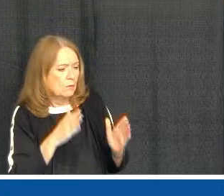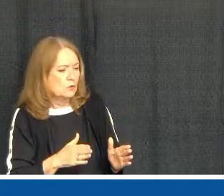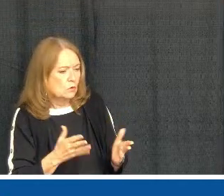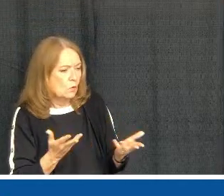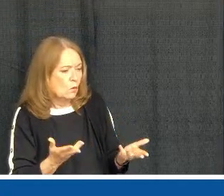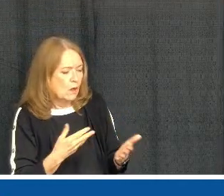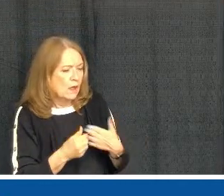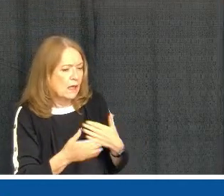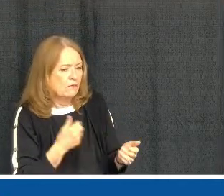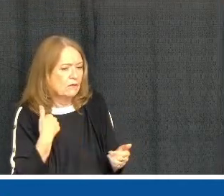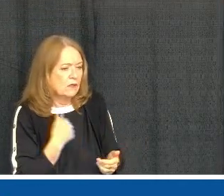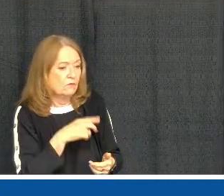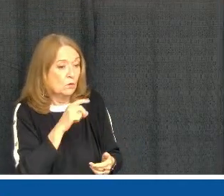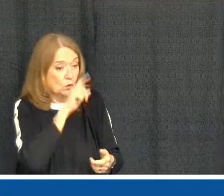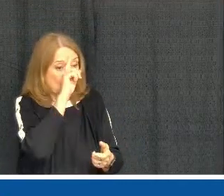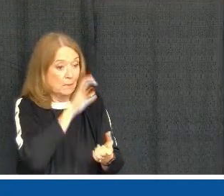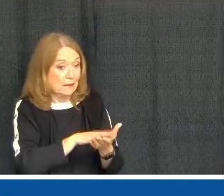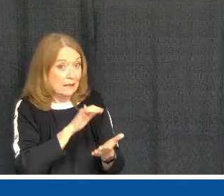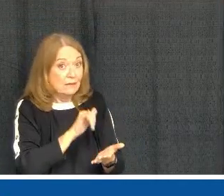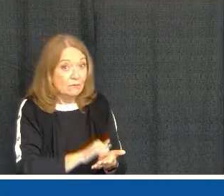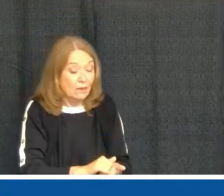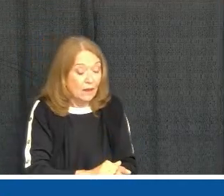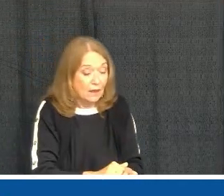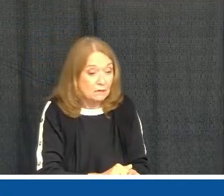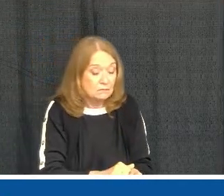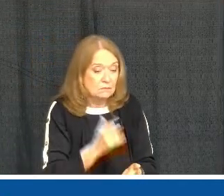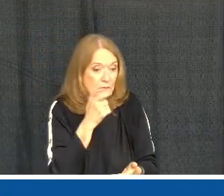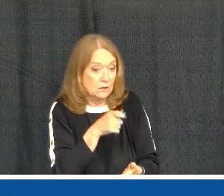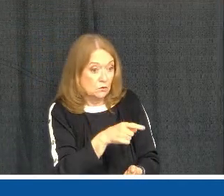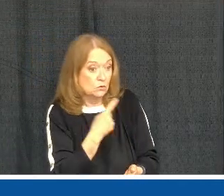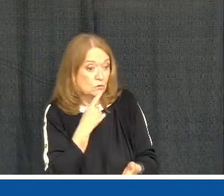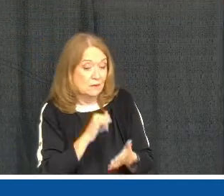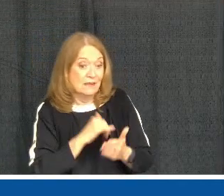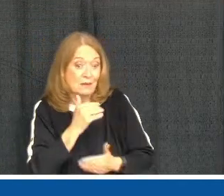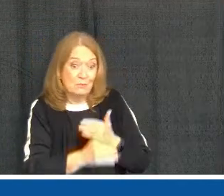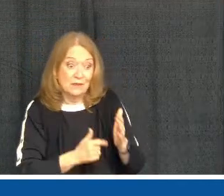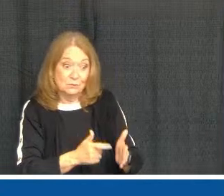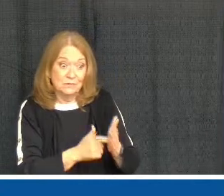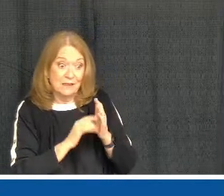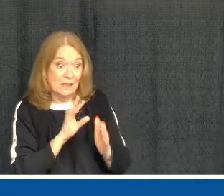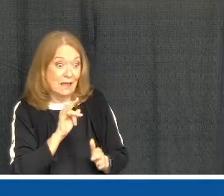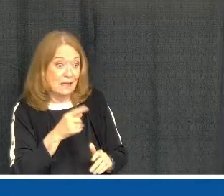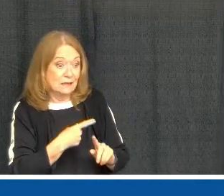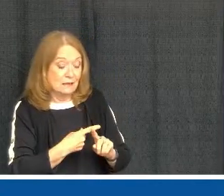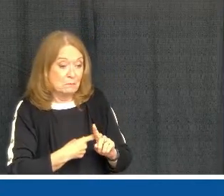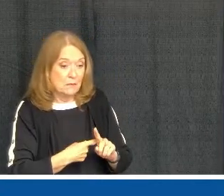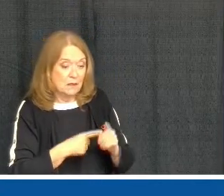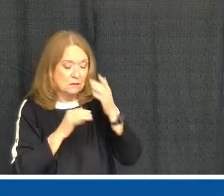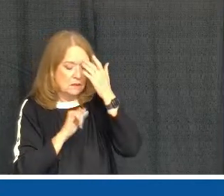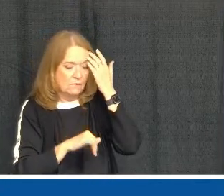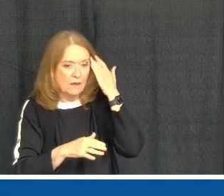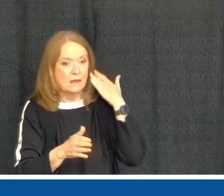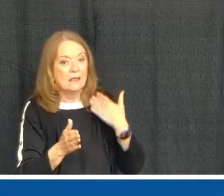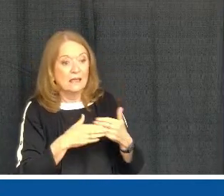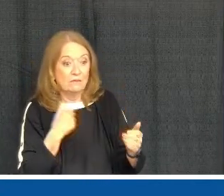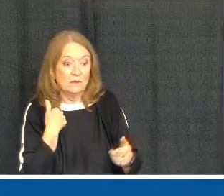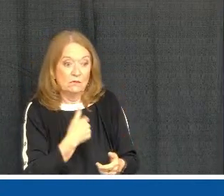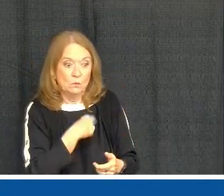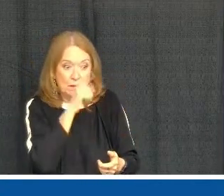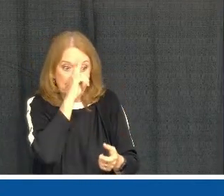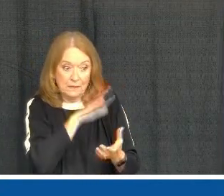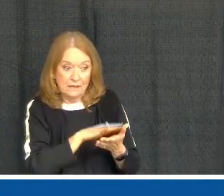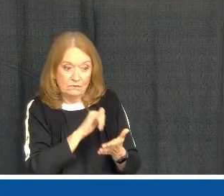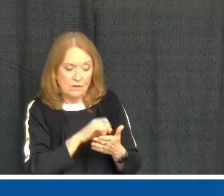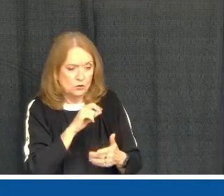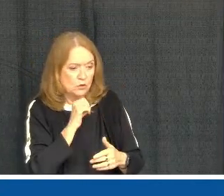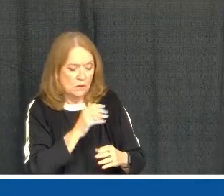even if we do believe that, because you projected that process to take at least 18 months, that it shouldn't stop us from